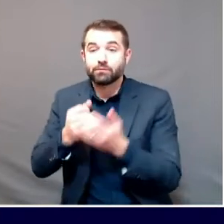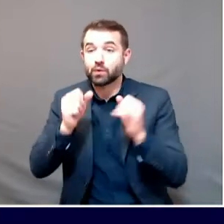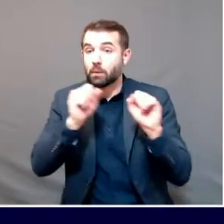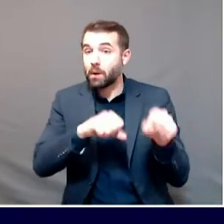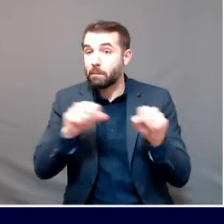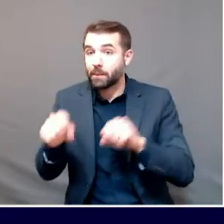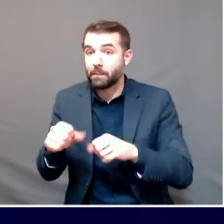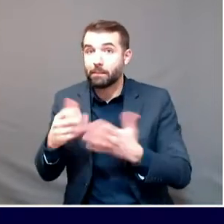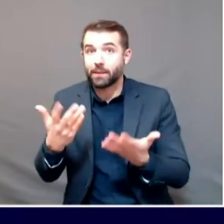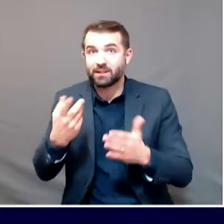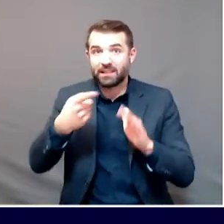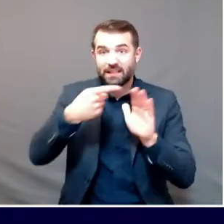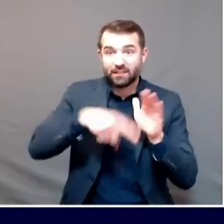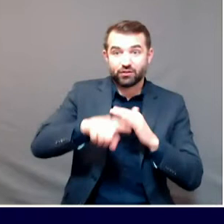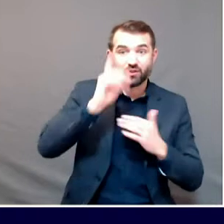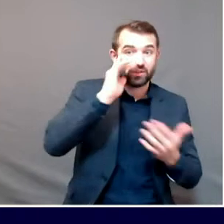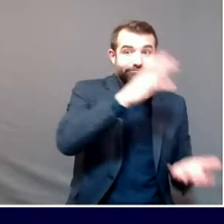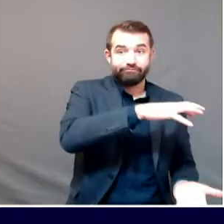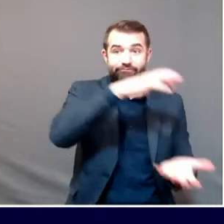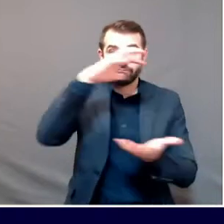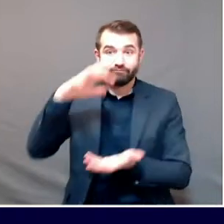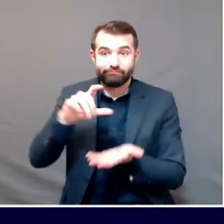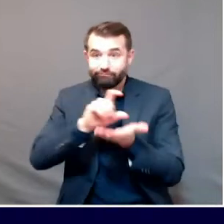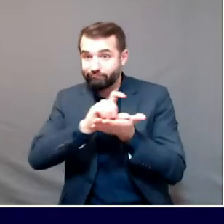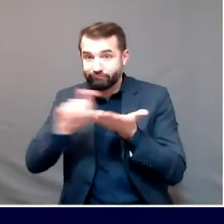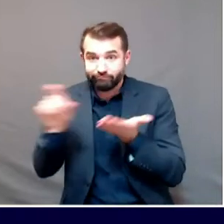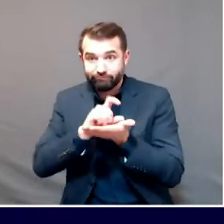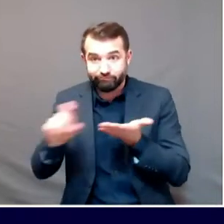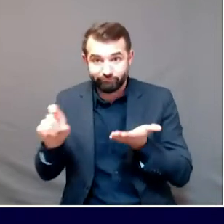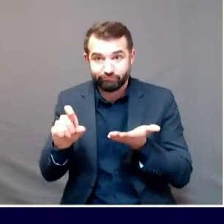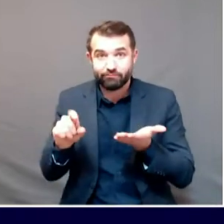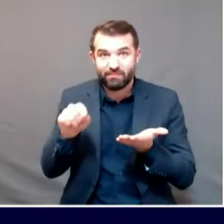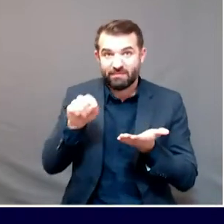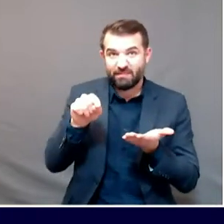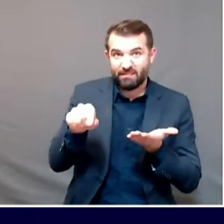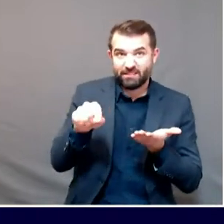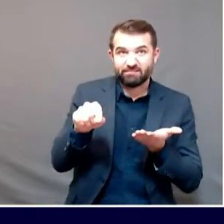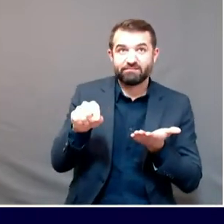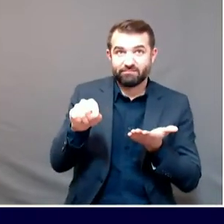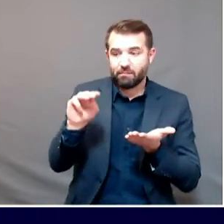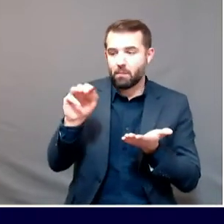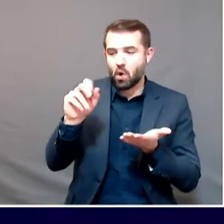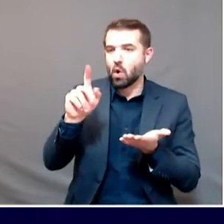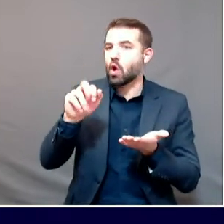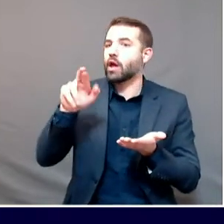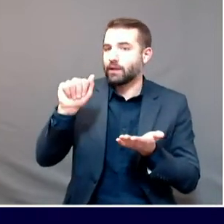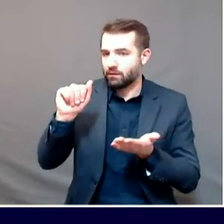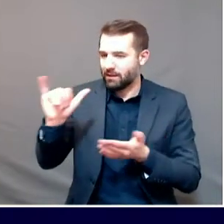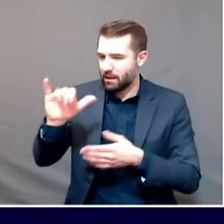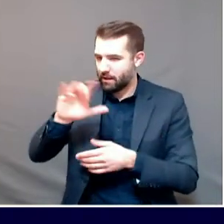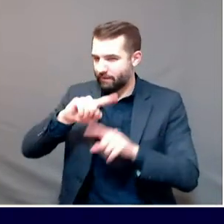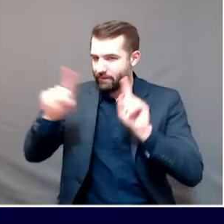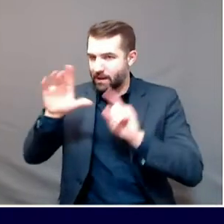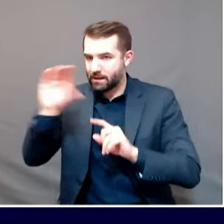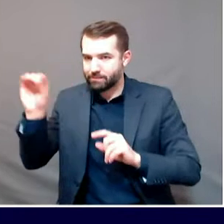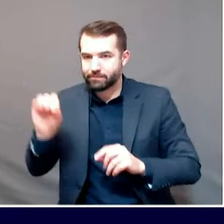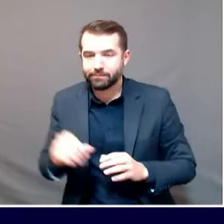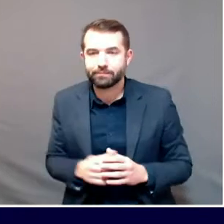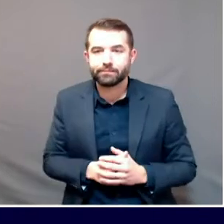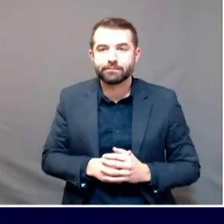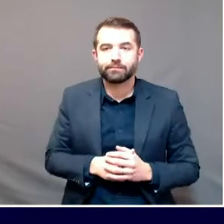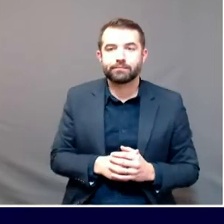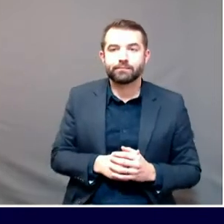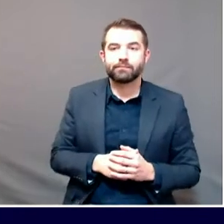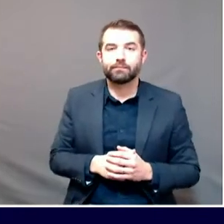Also here in Maine, we have just today indicated to Operation Warp Speed where we would like the